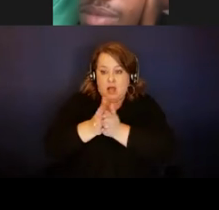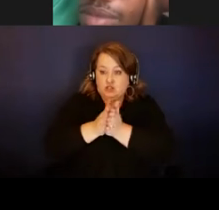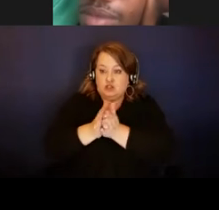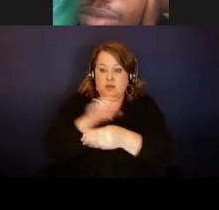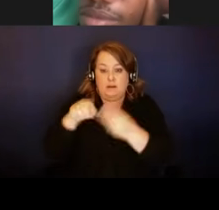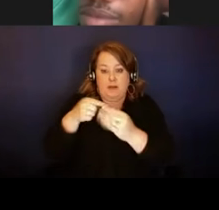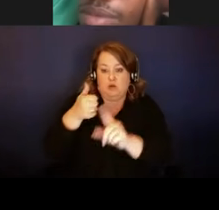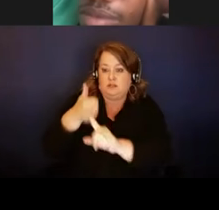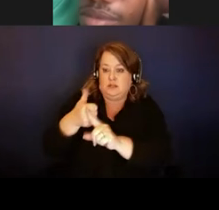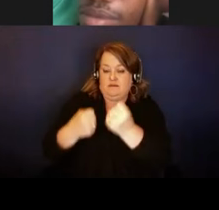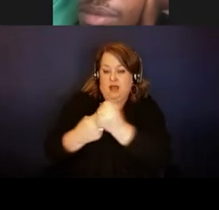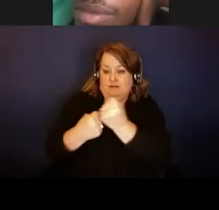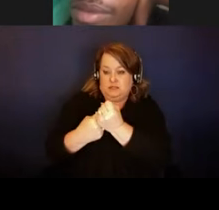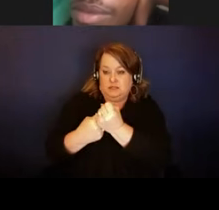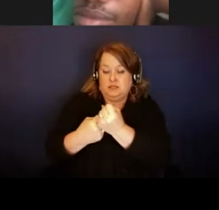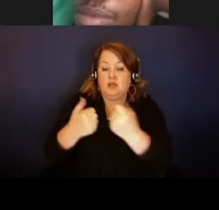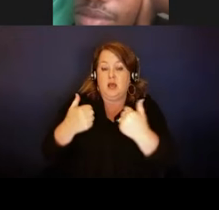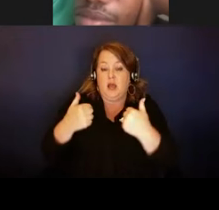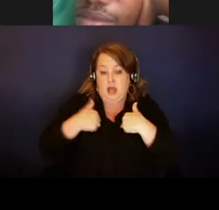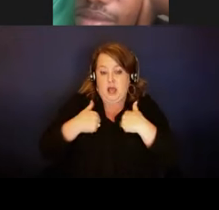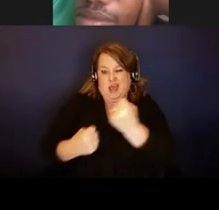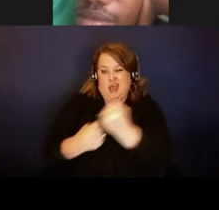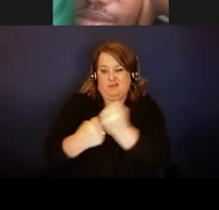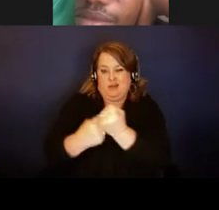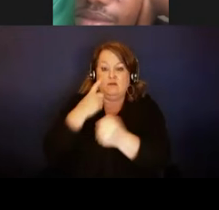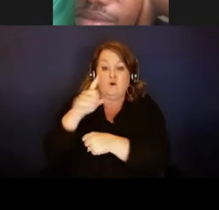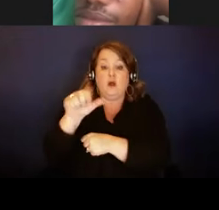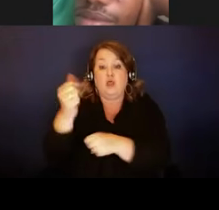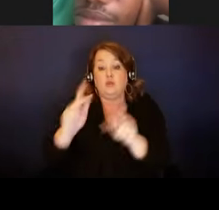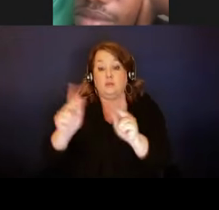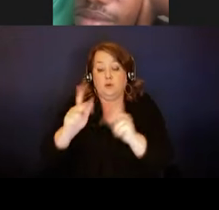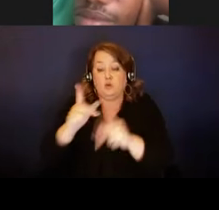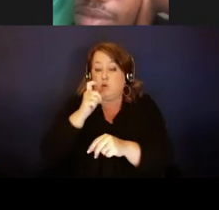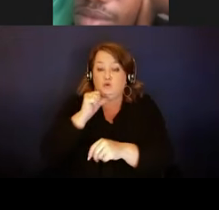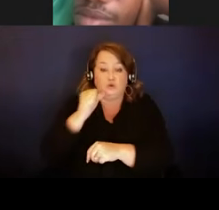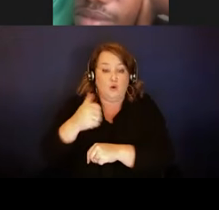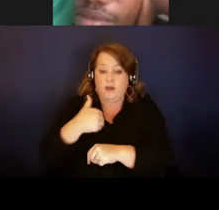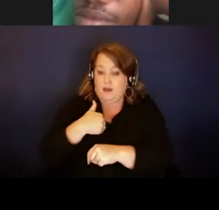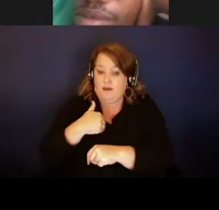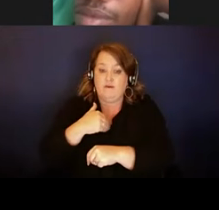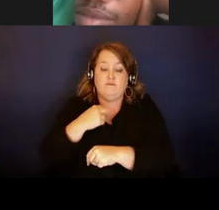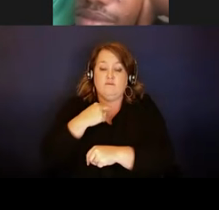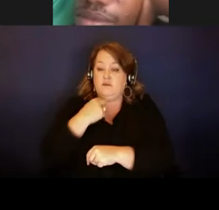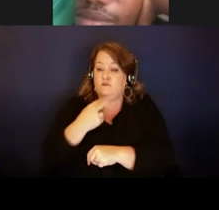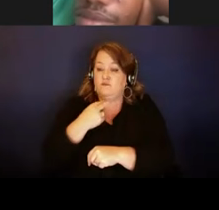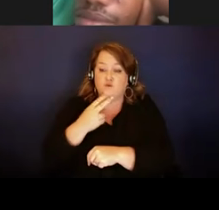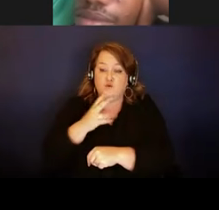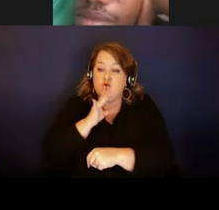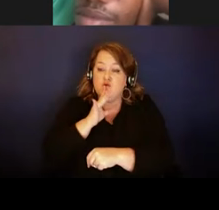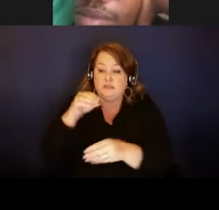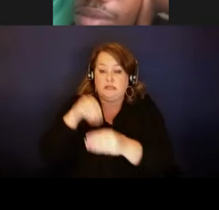and I advocate for other people that do not have a voice in Oregon, and I